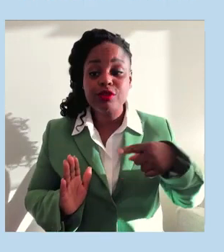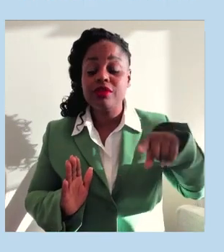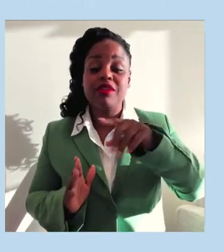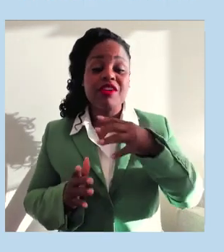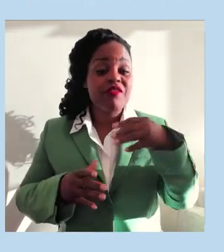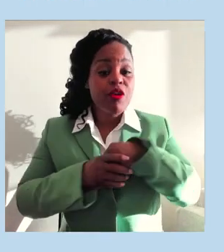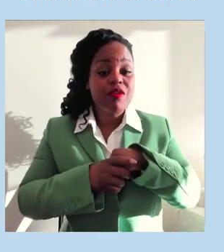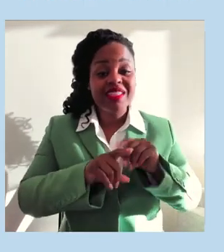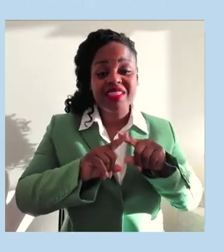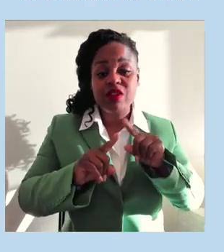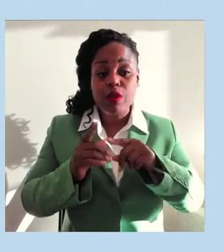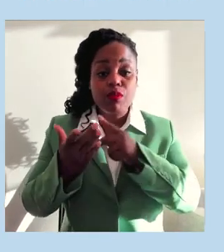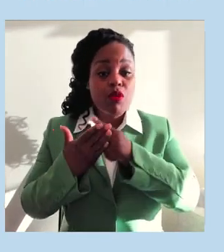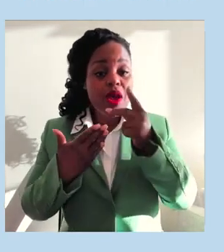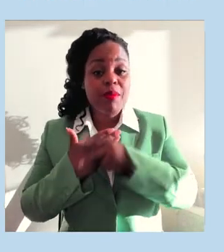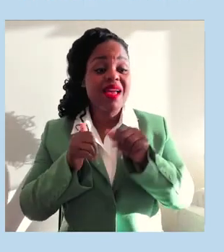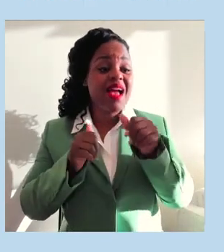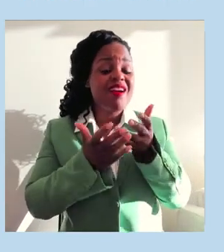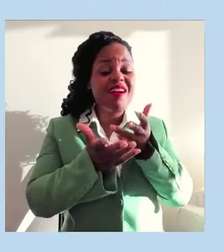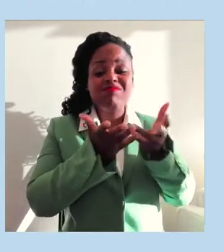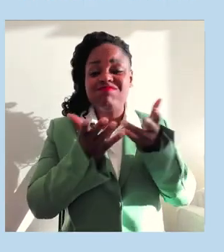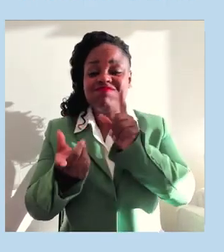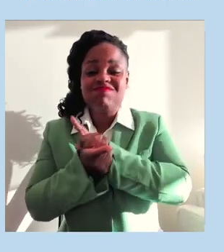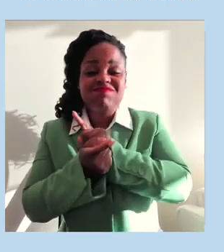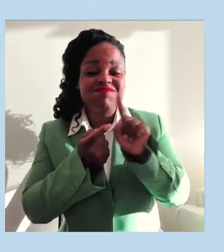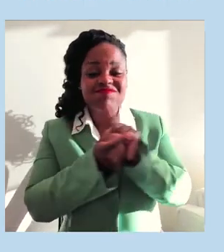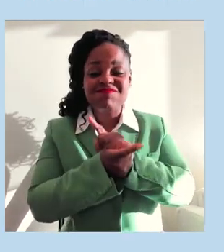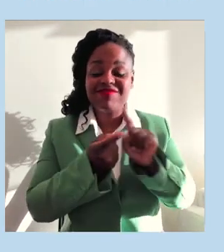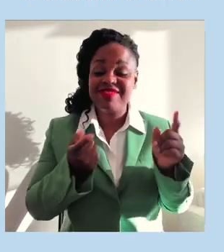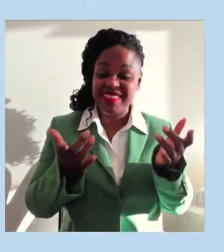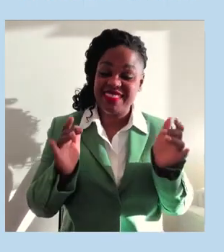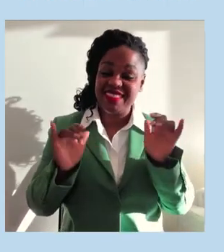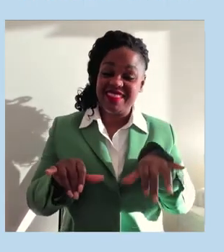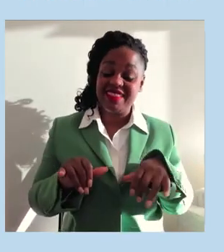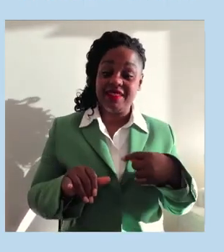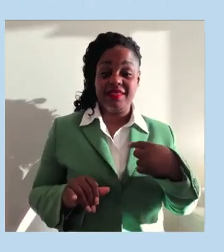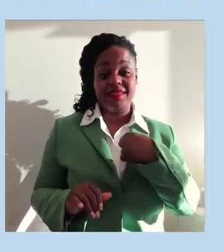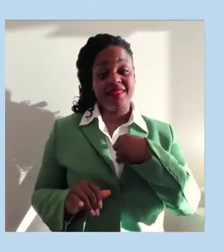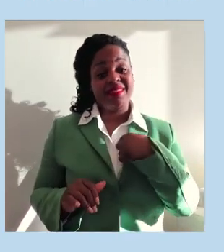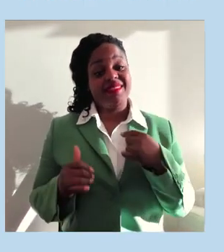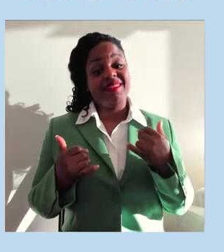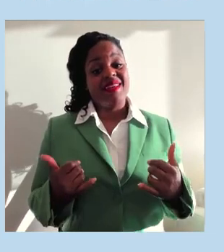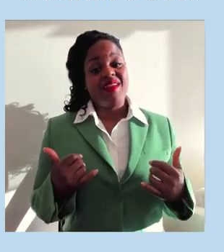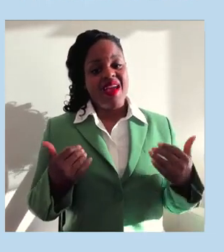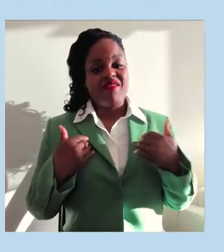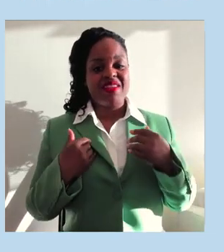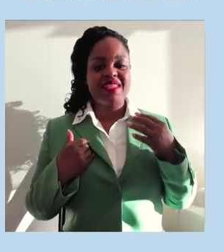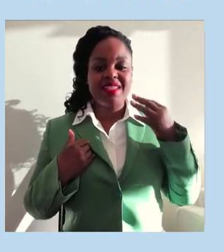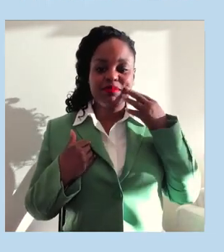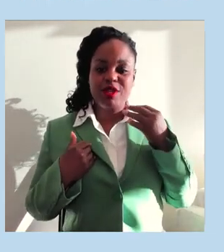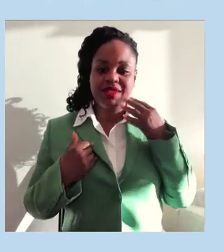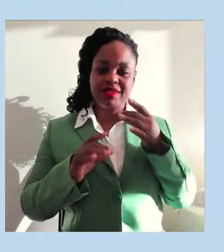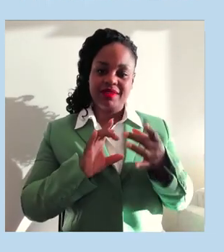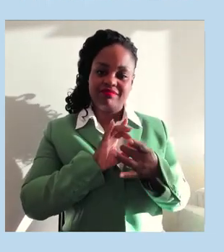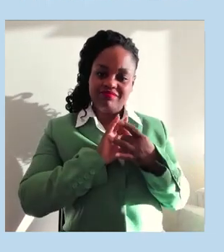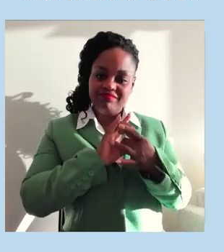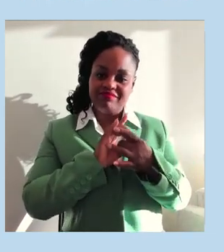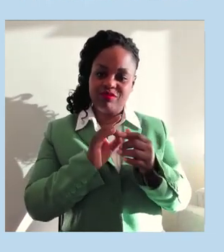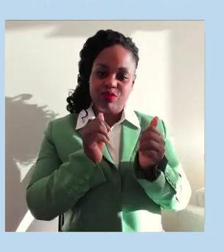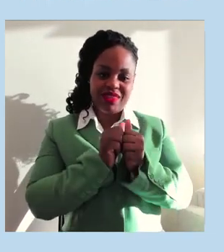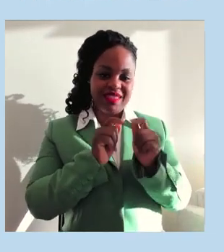collaborated with a binational team from Jordan and US following design thinking process to create a sustainable business